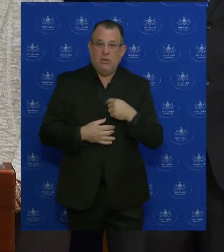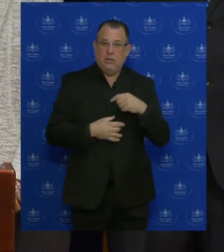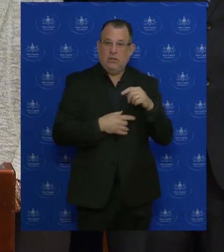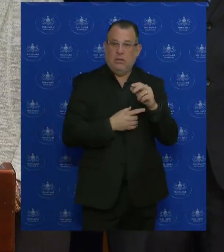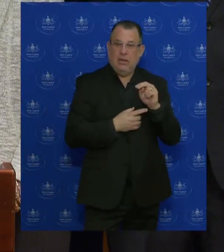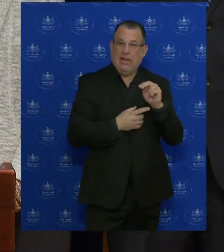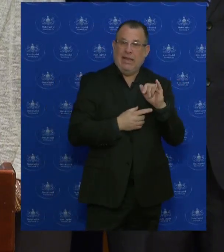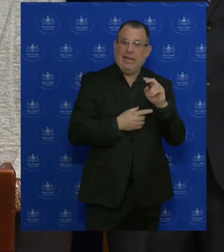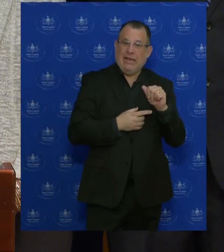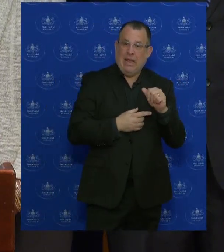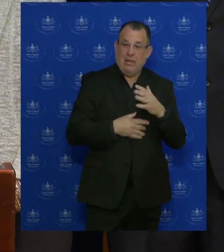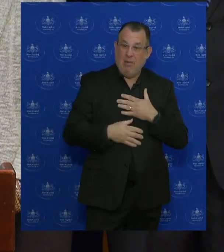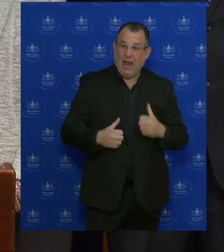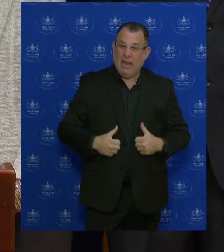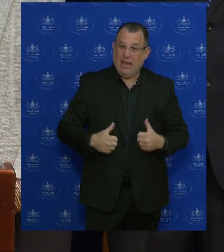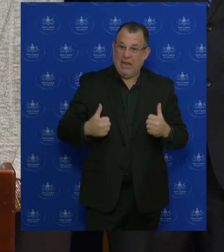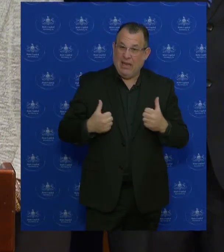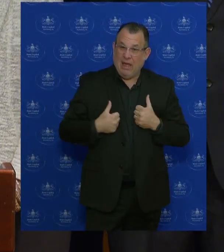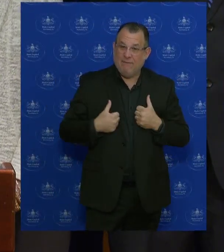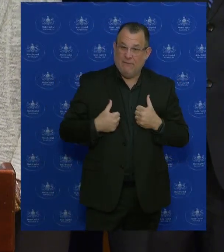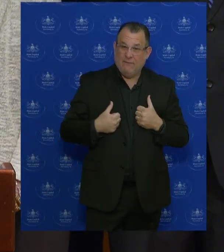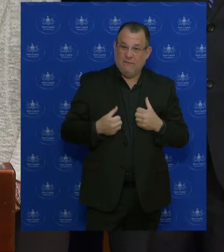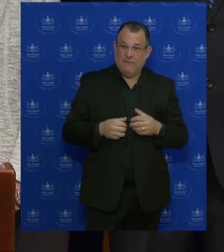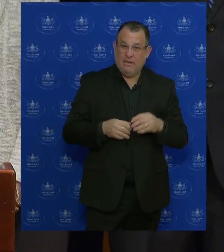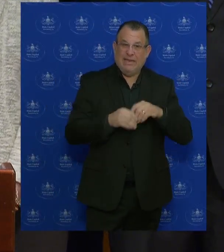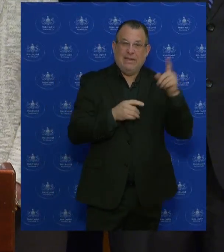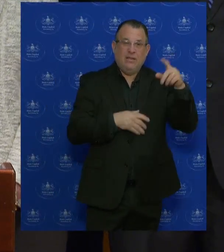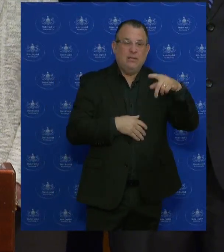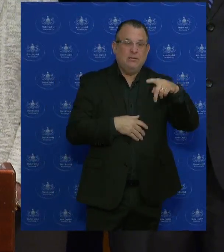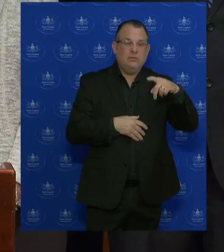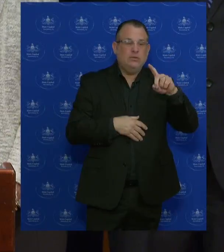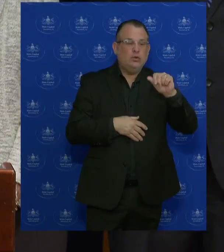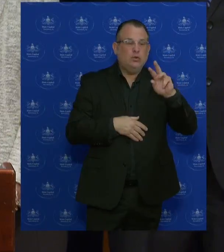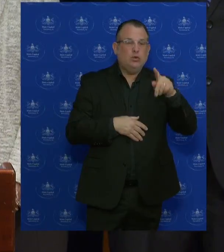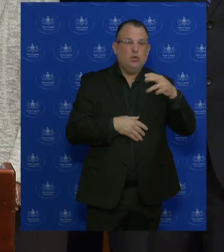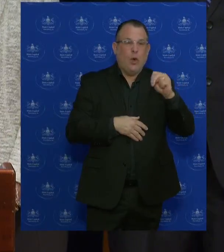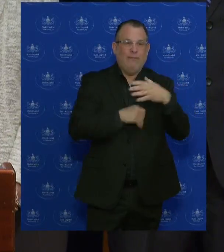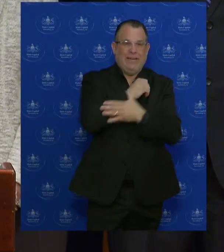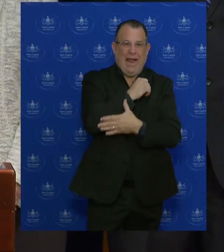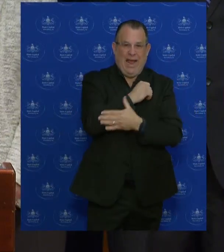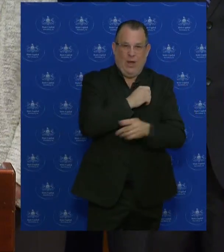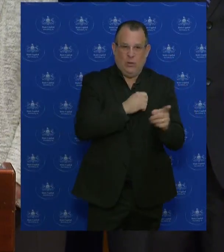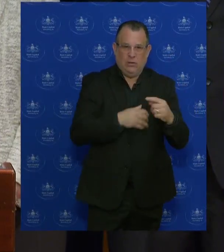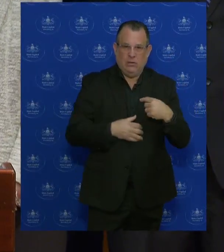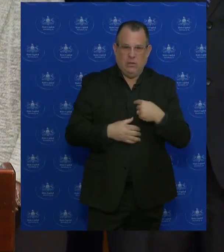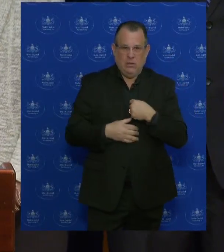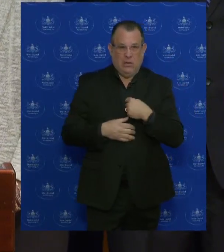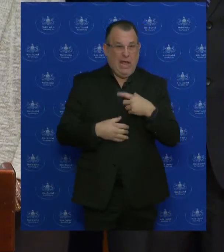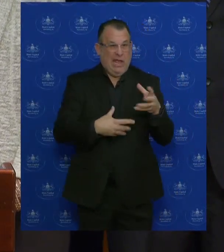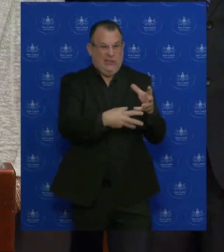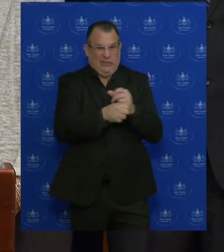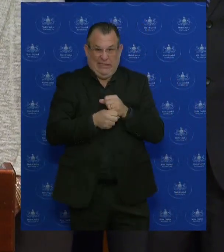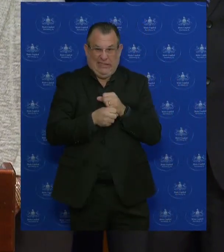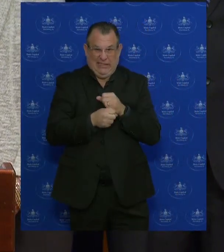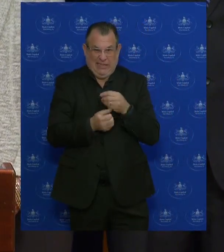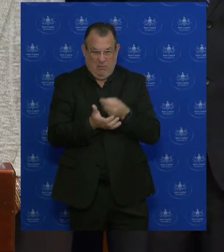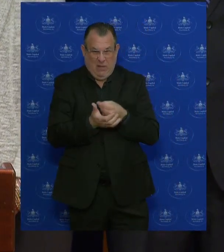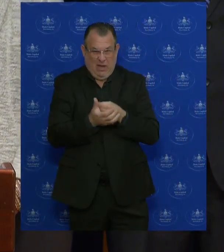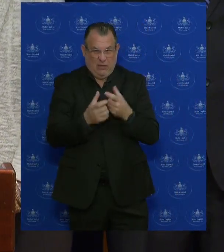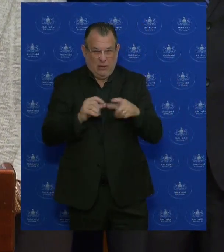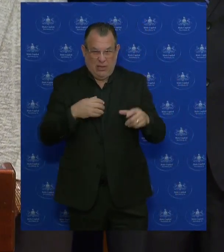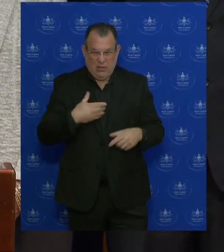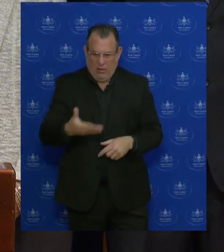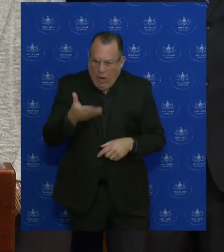County resident and a recipient of one of the first money match checks. I was completely unaware that I had unclaimed property until